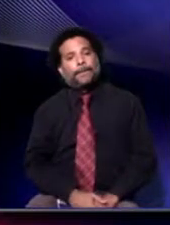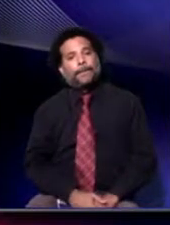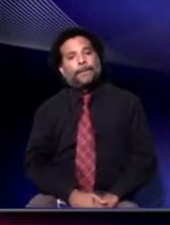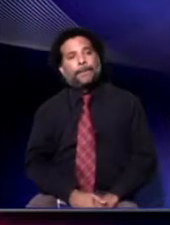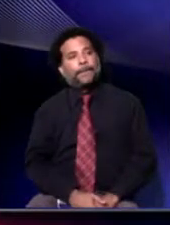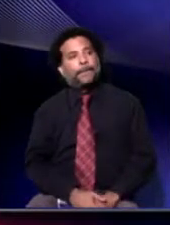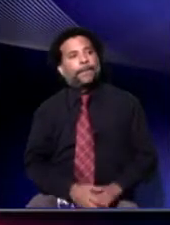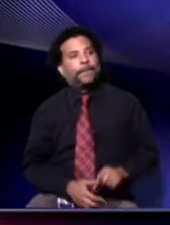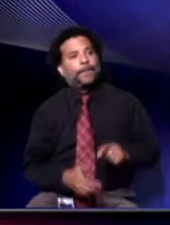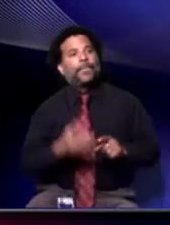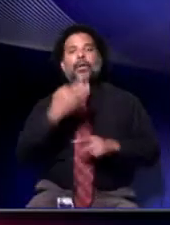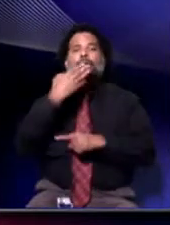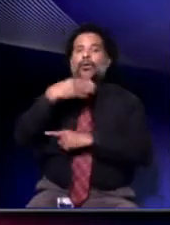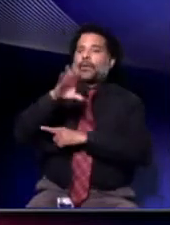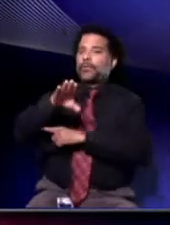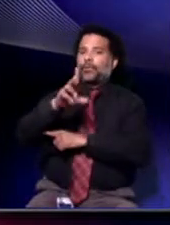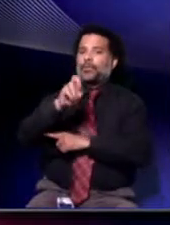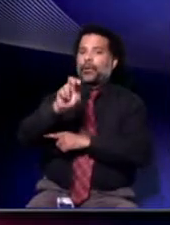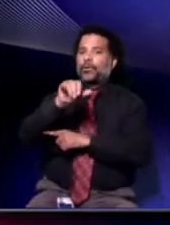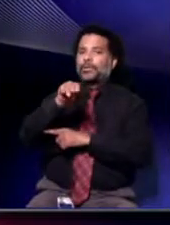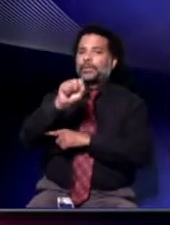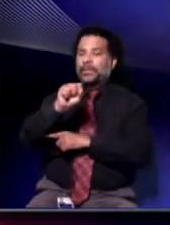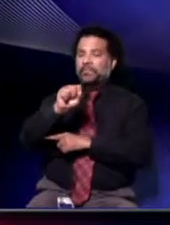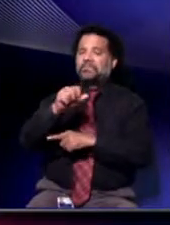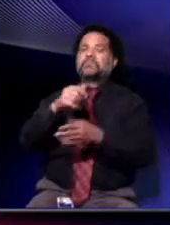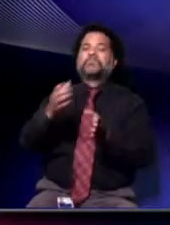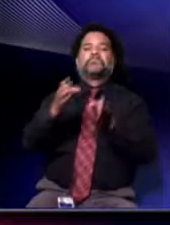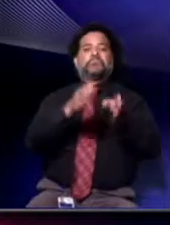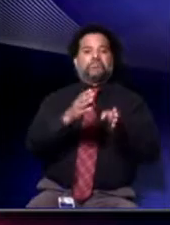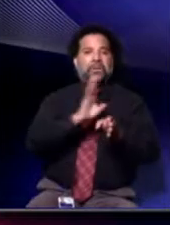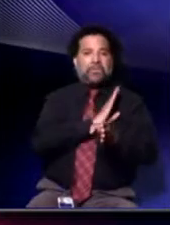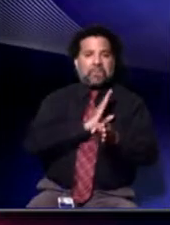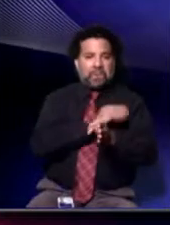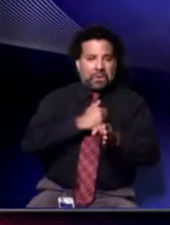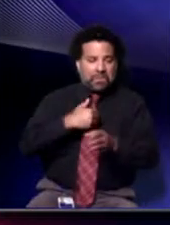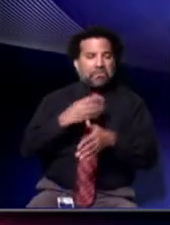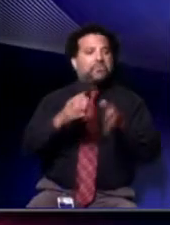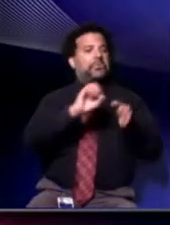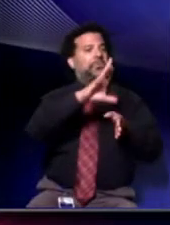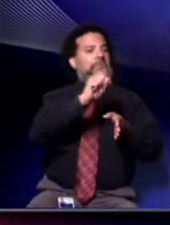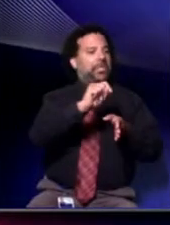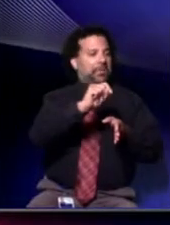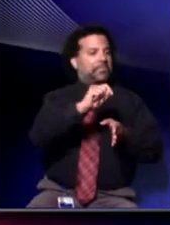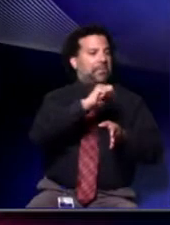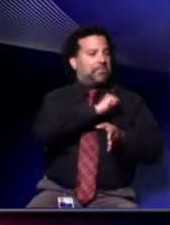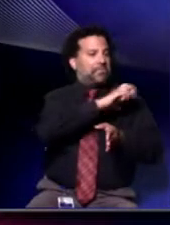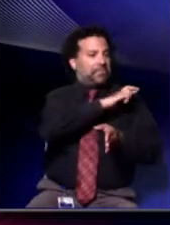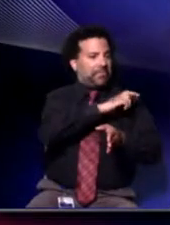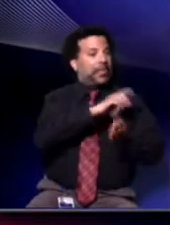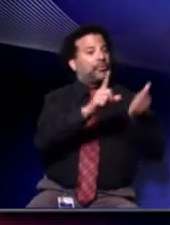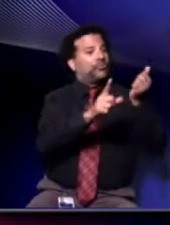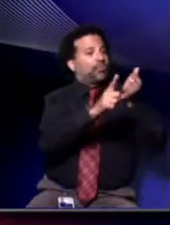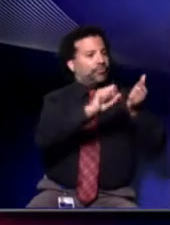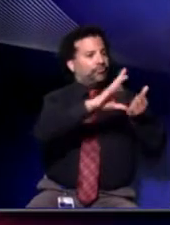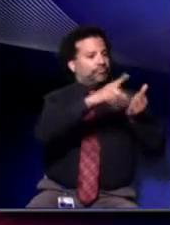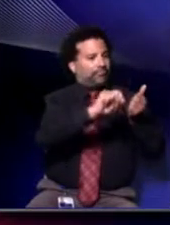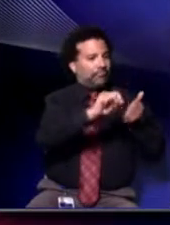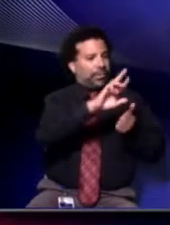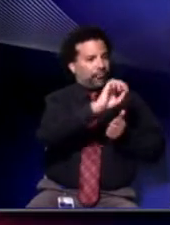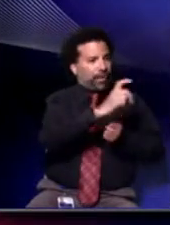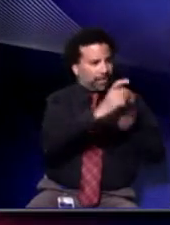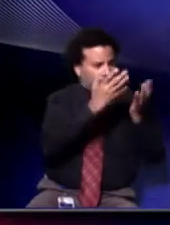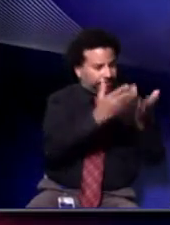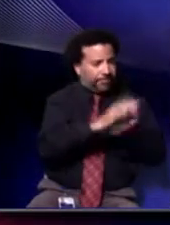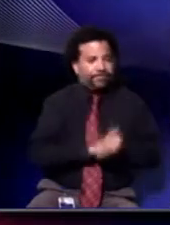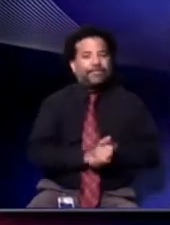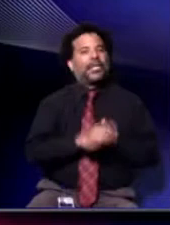Good afternoon, Dr. Sims, board members, Superintendent Reichman, Assistant Superintendent Rex. For you